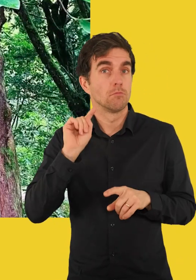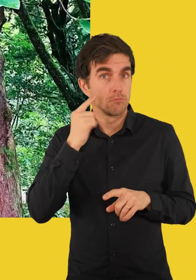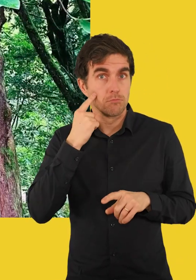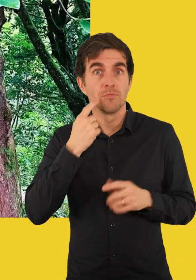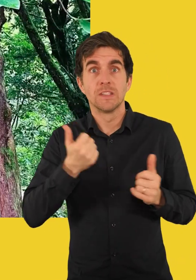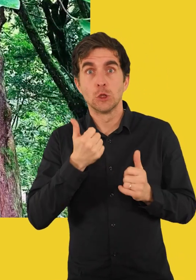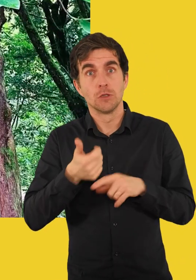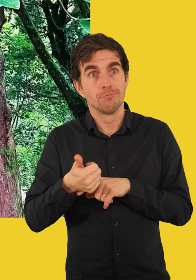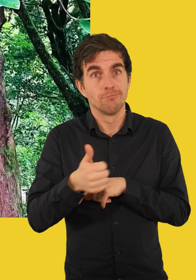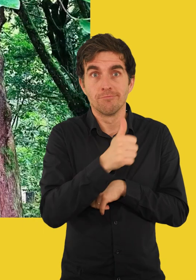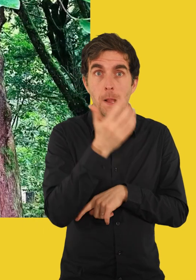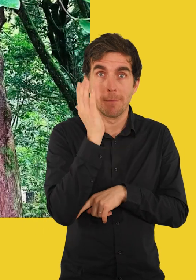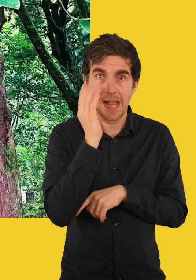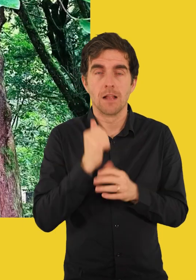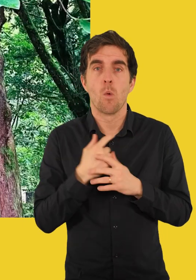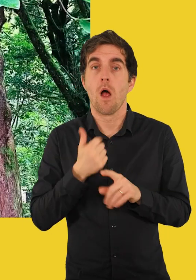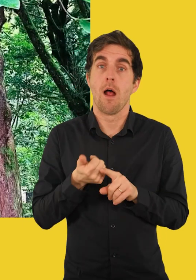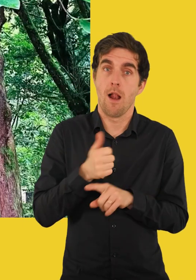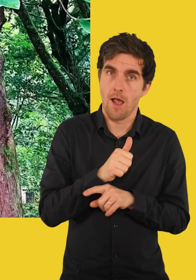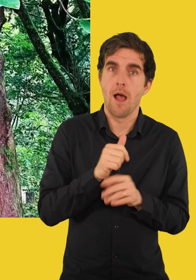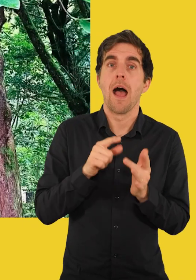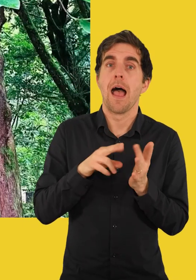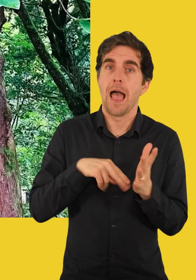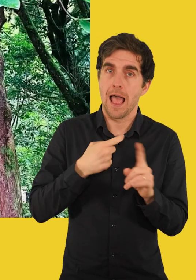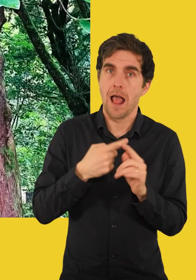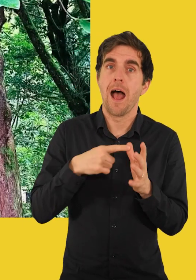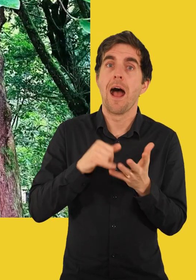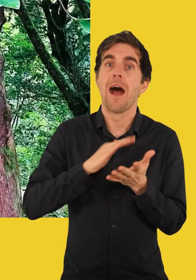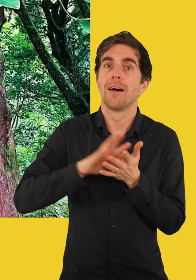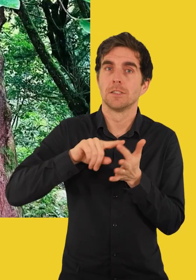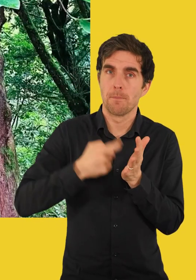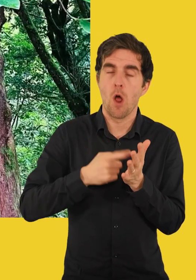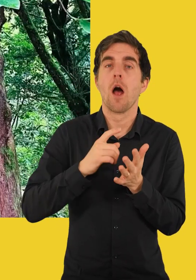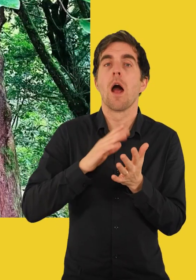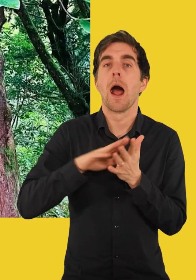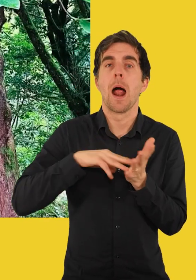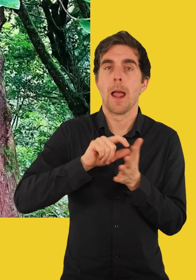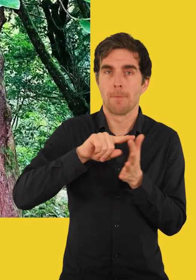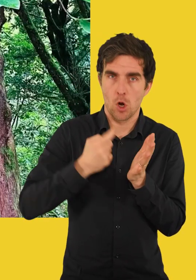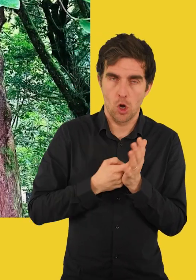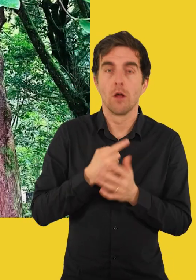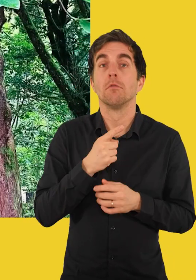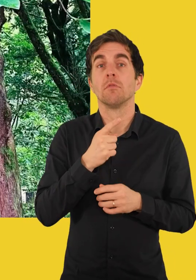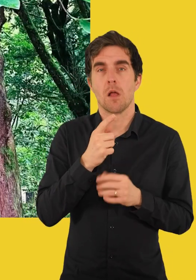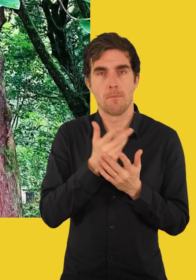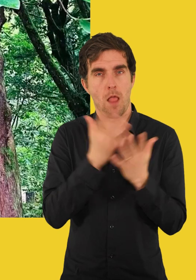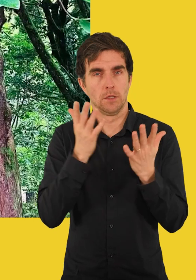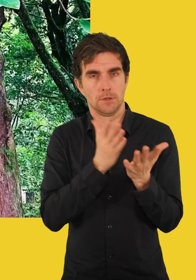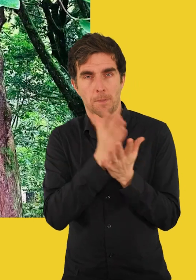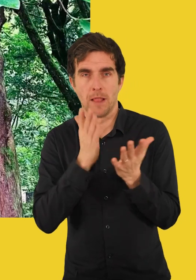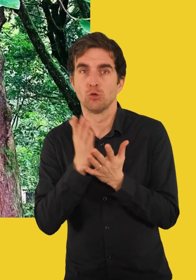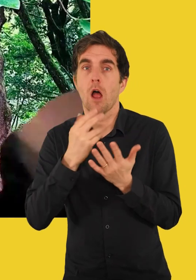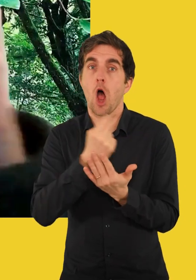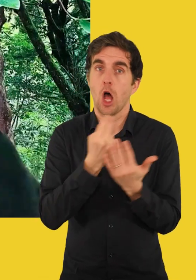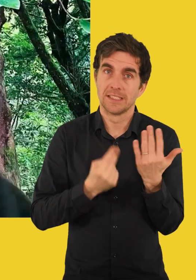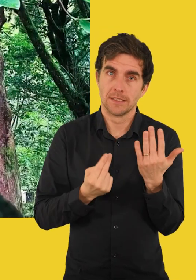the rest of the speakers. So next, we're going to be hearing from Asher Hemp, a multidisciplinary artist